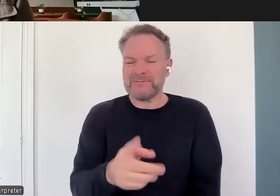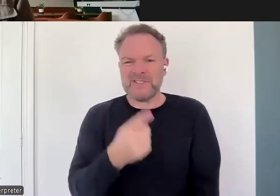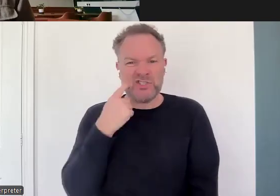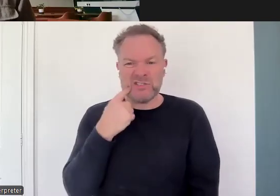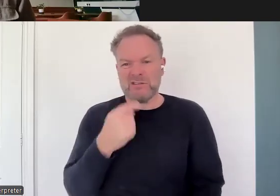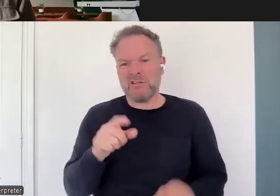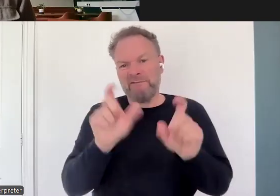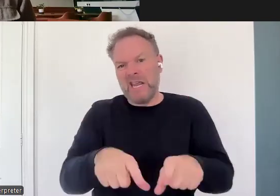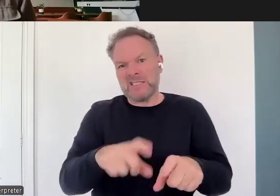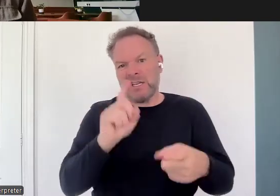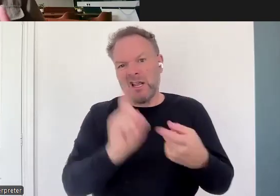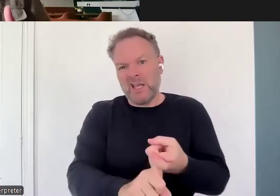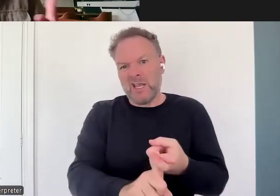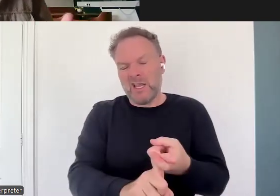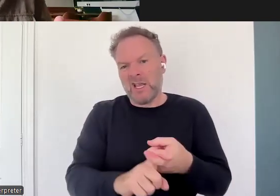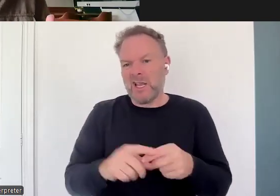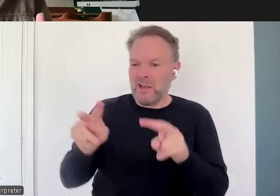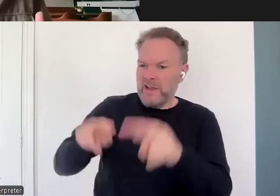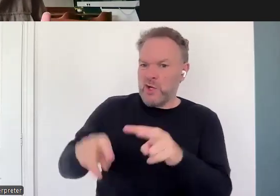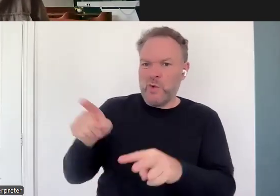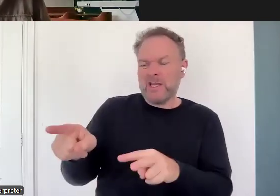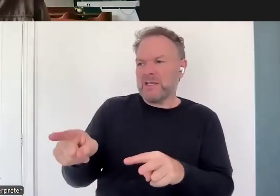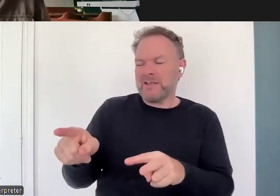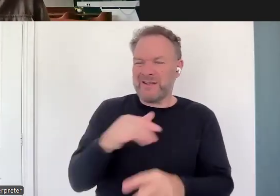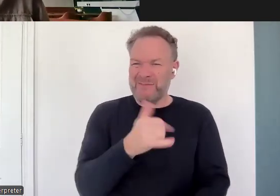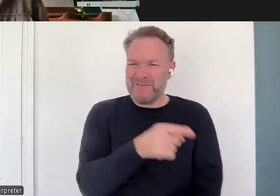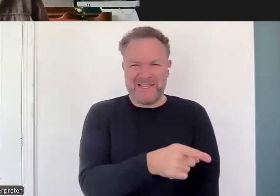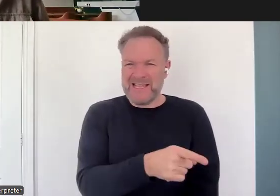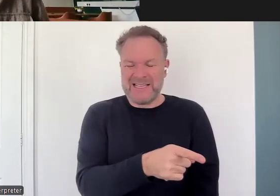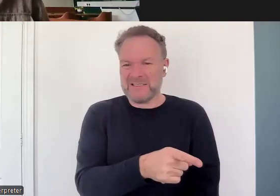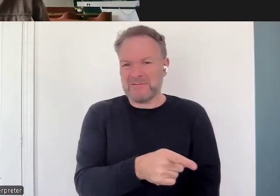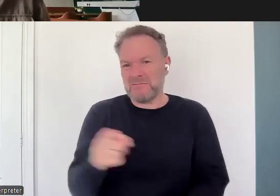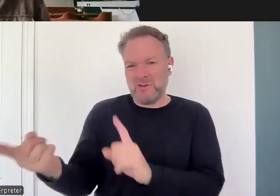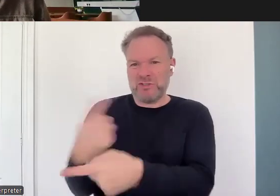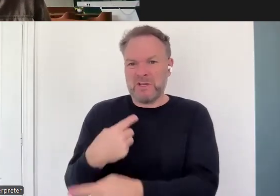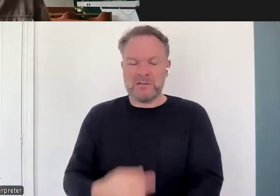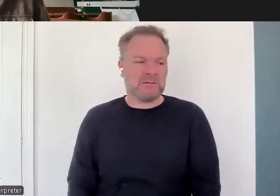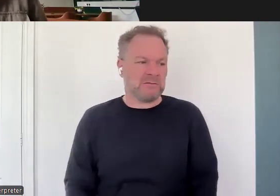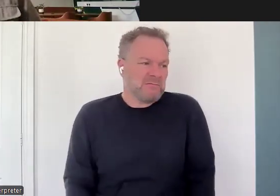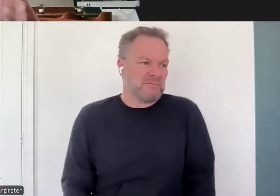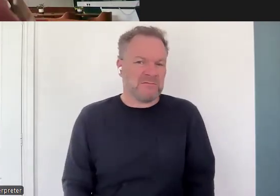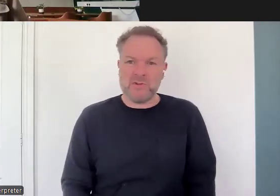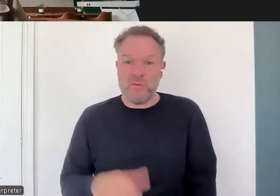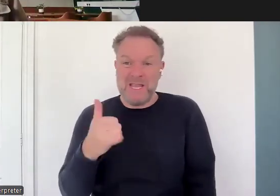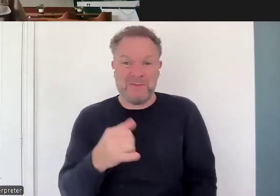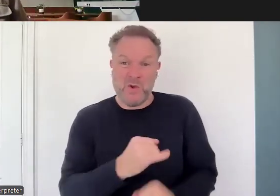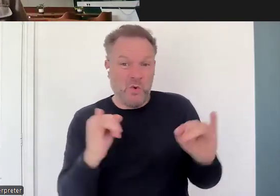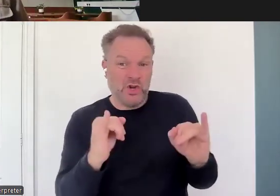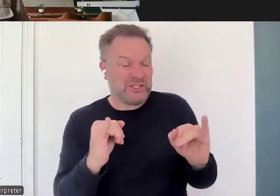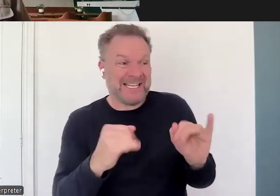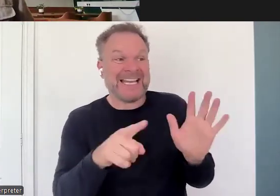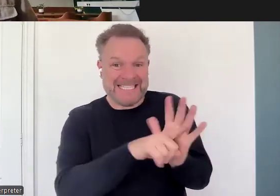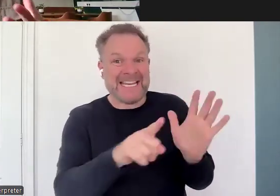staid, fixed way, which at the very least may have a neutral response, but at worst, as we said earlier, could have a